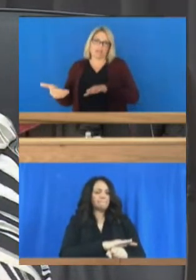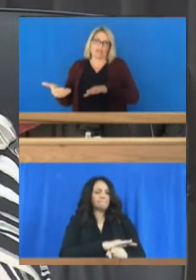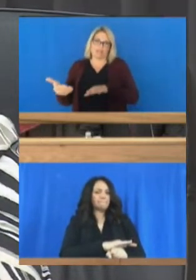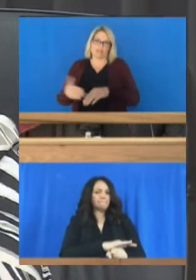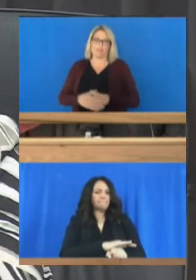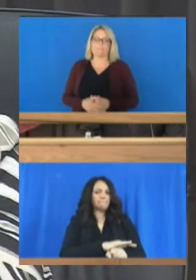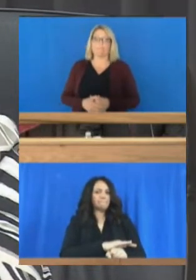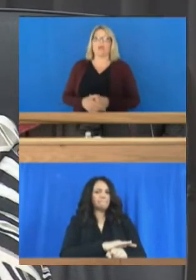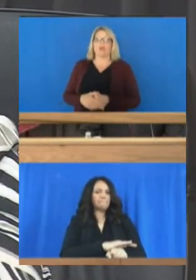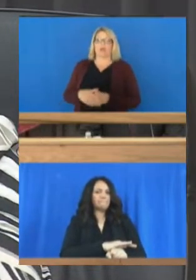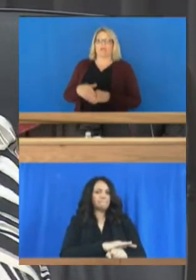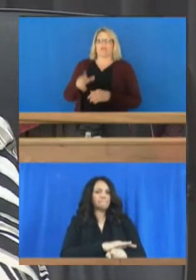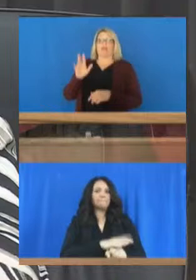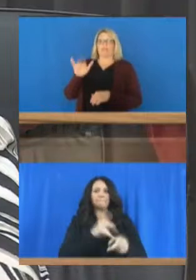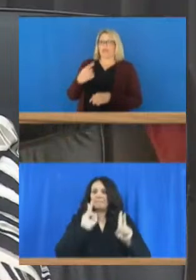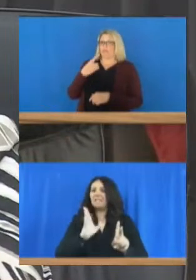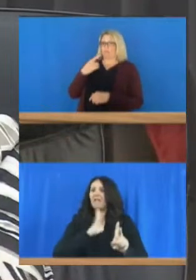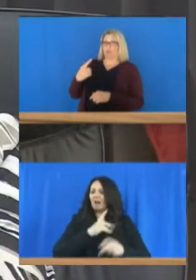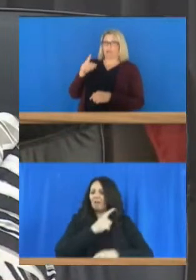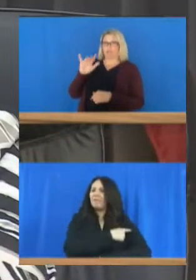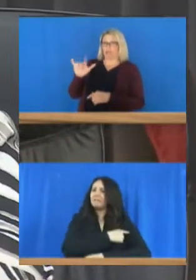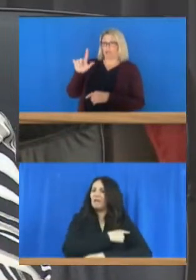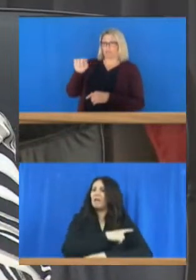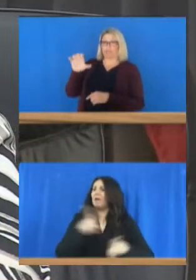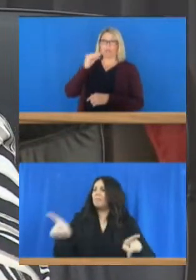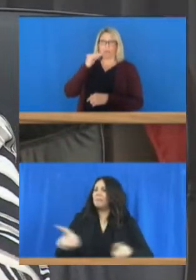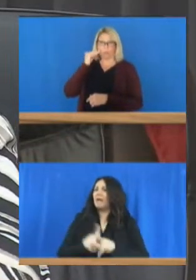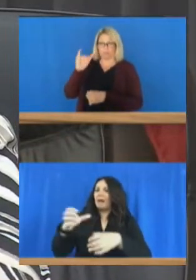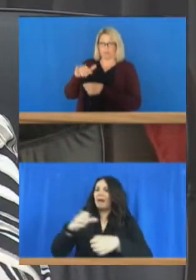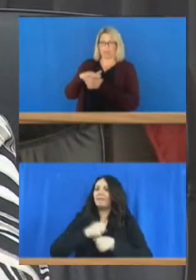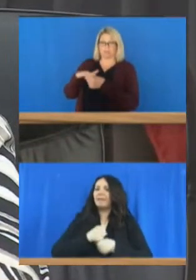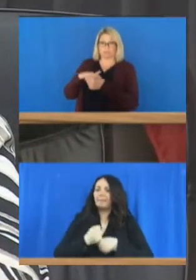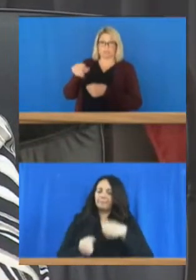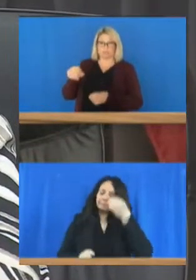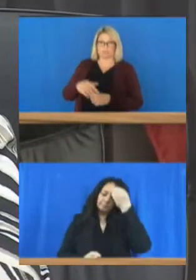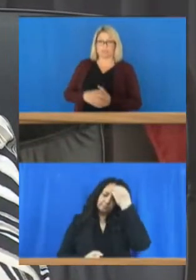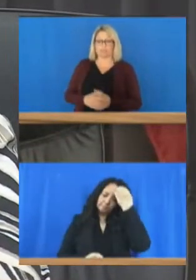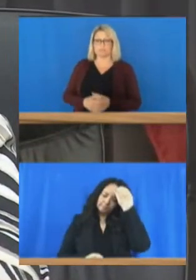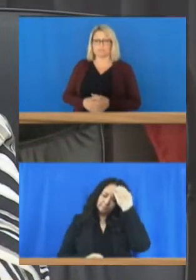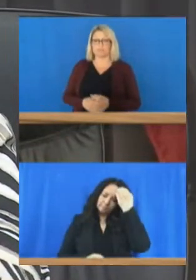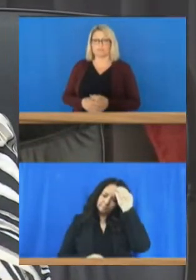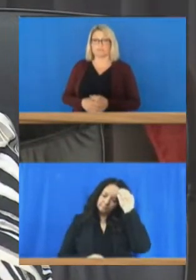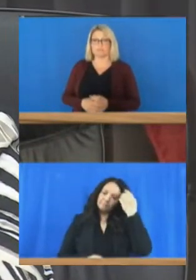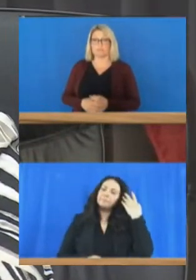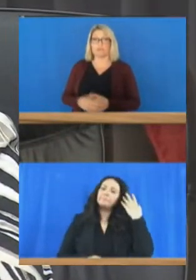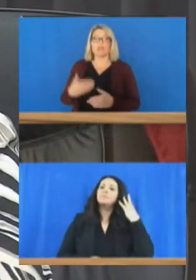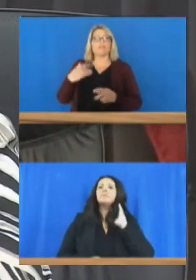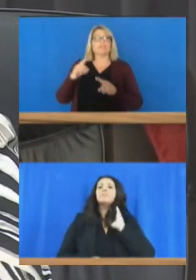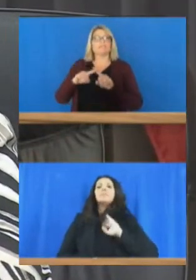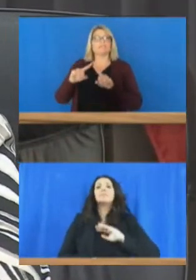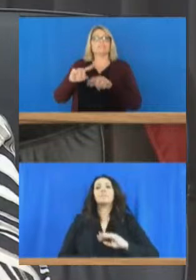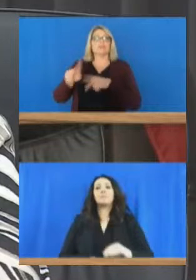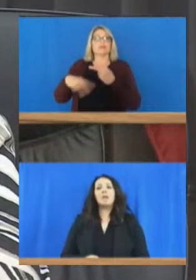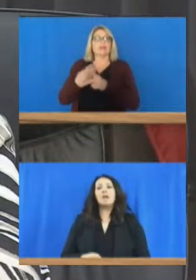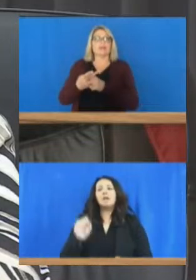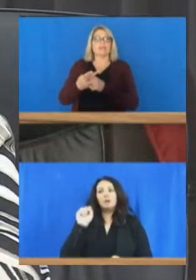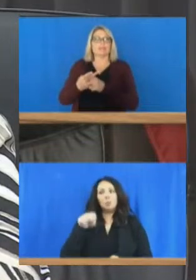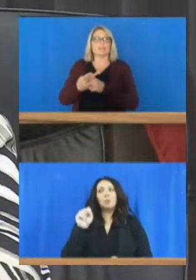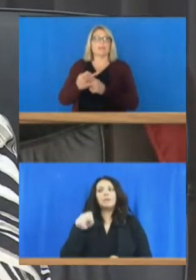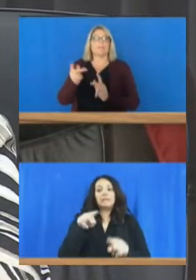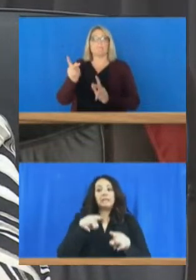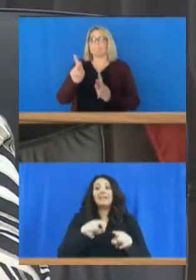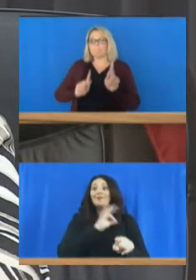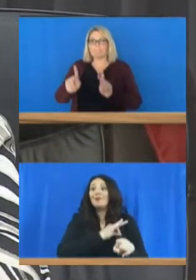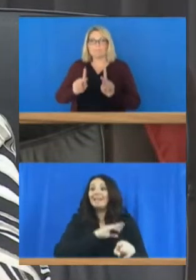some patients do not wish to be resuscitated, some patients are palliative, etc. So when you take all of that into account,